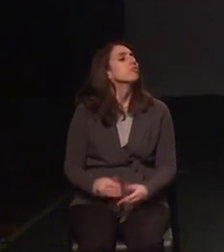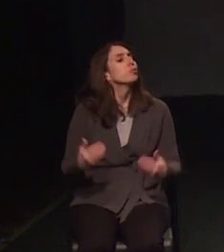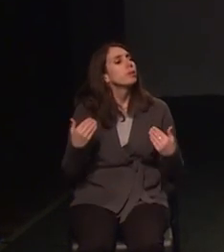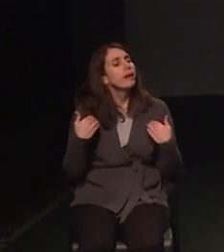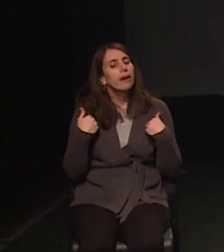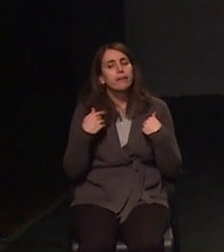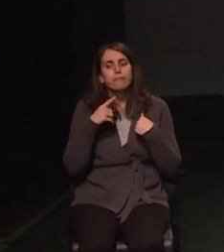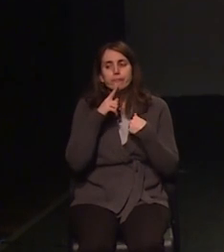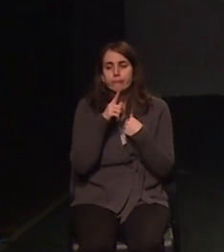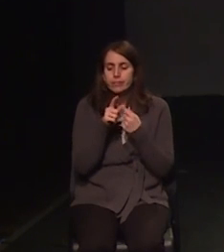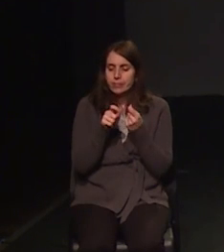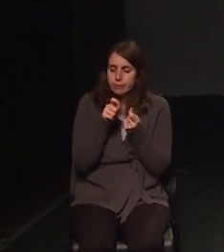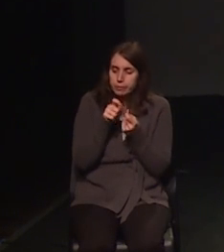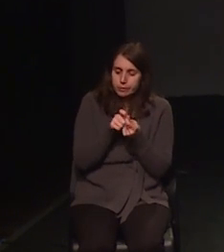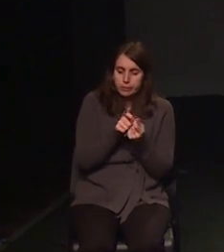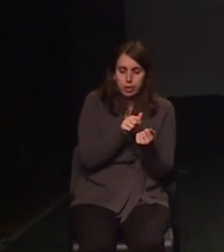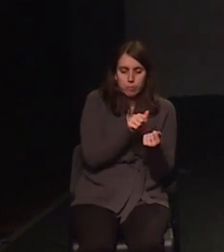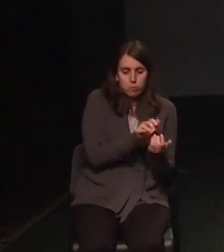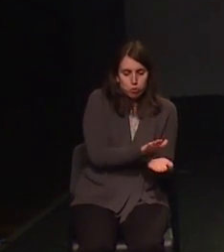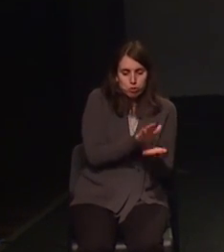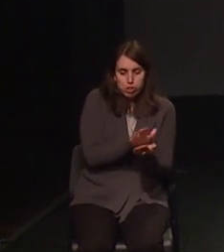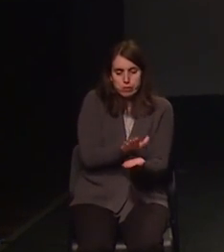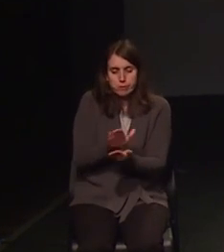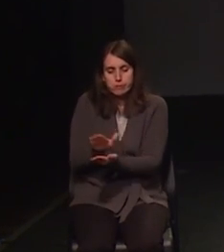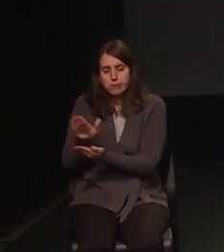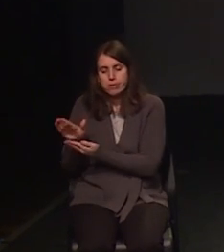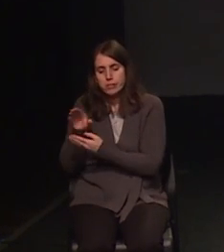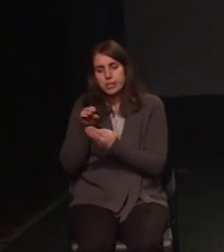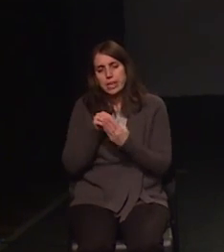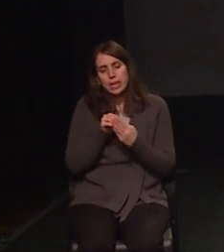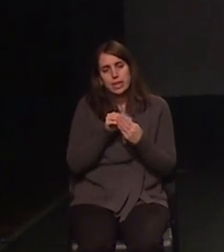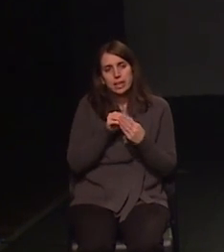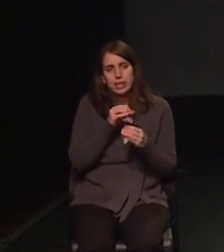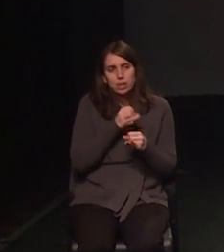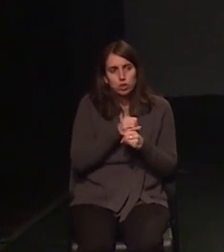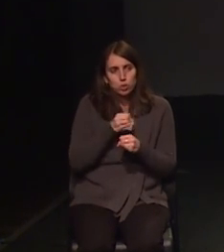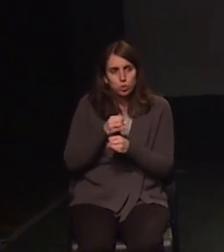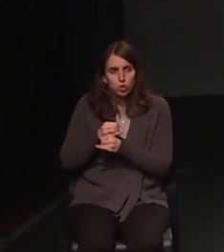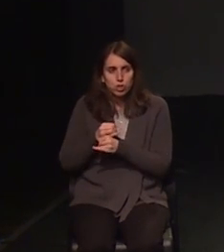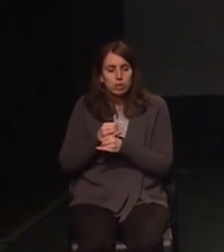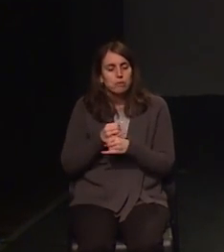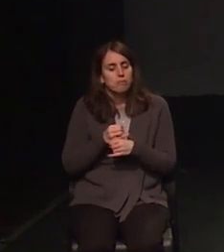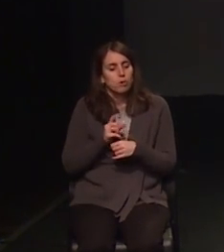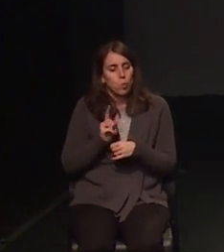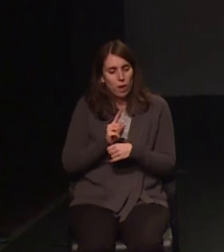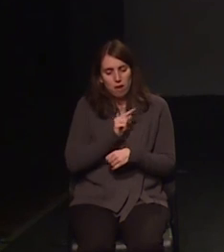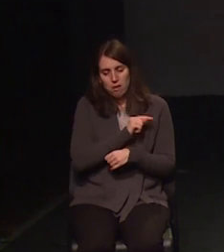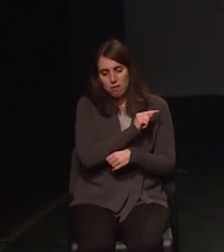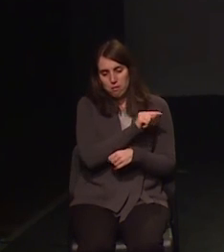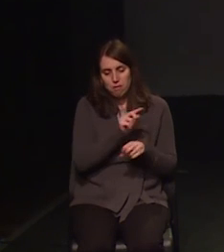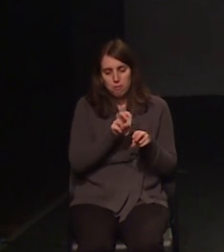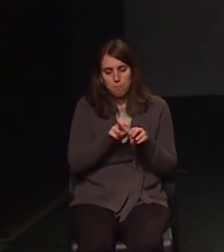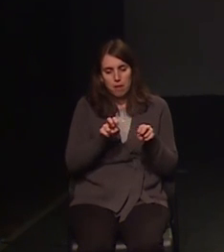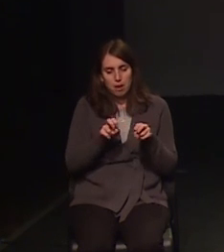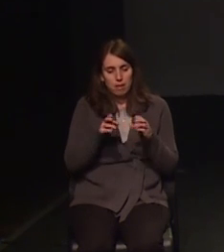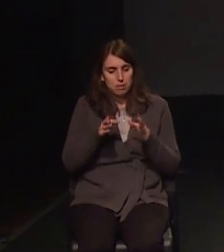specific approaches that's happening within these institutions and our distinguished panelists' work. But we're going to broaden this out a little bit and talk about